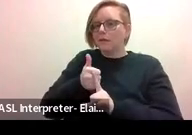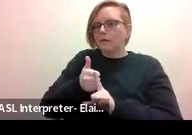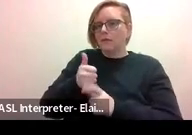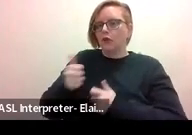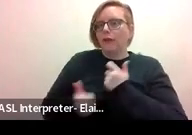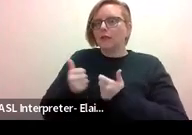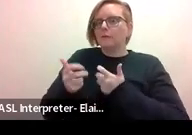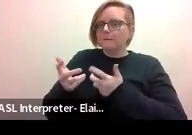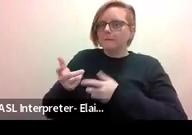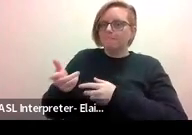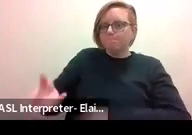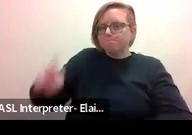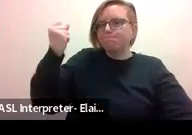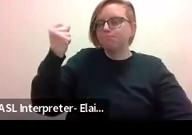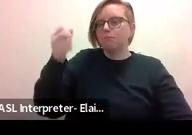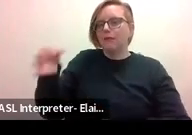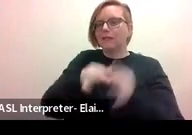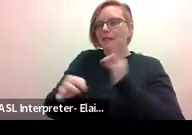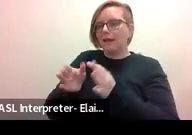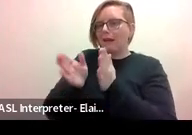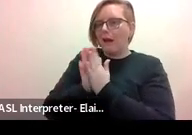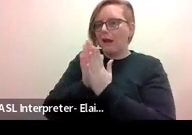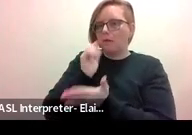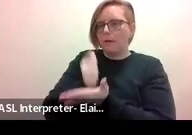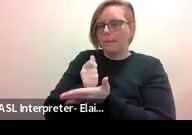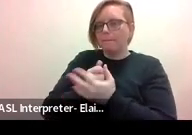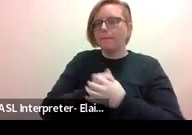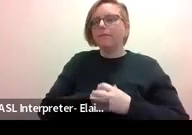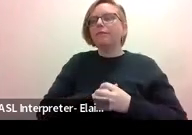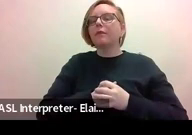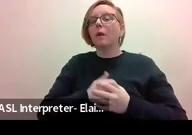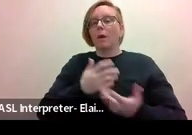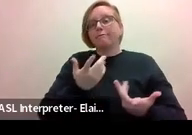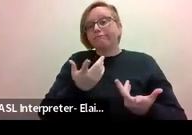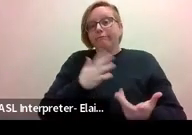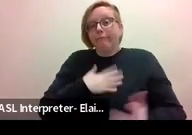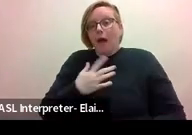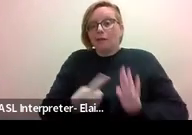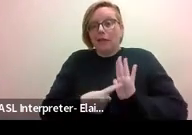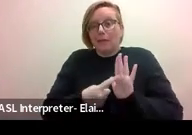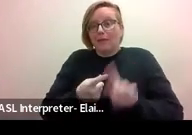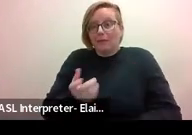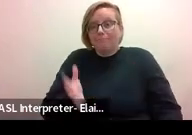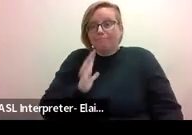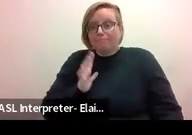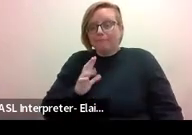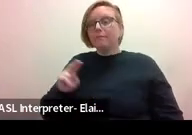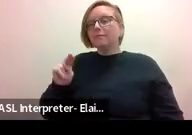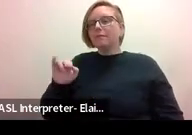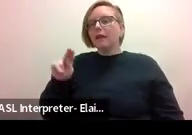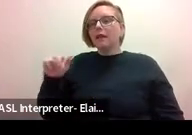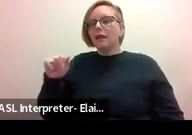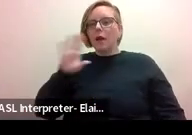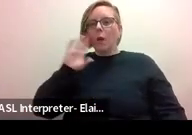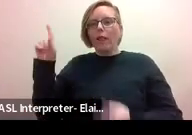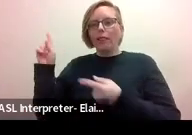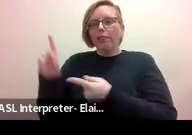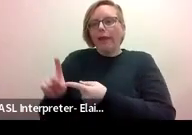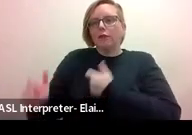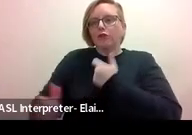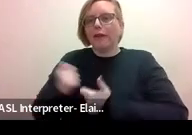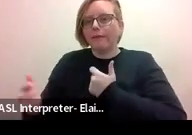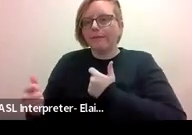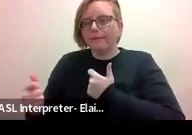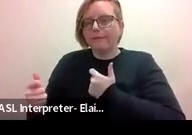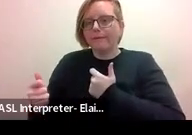have a goal that said, you know, Nina will reduce instances of aggression, but I wasn't teaching